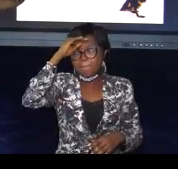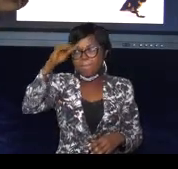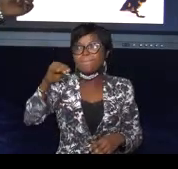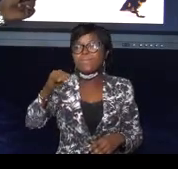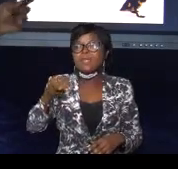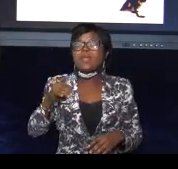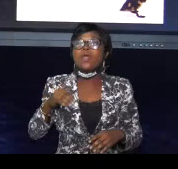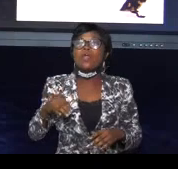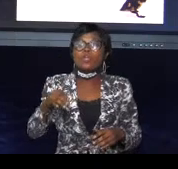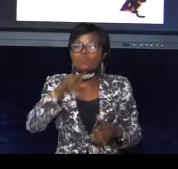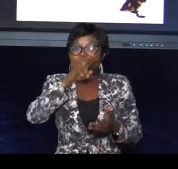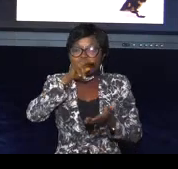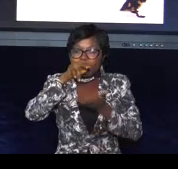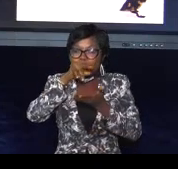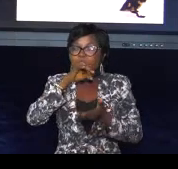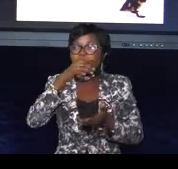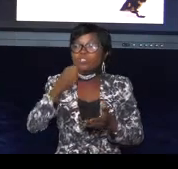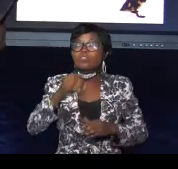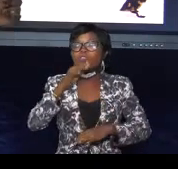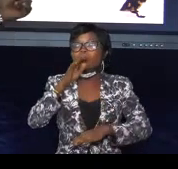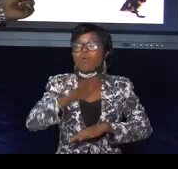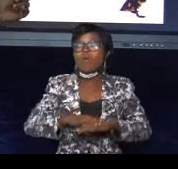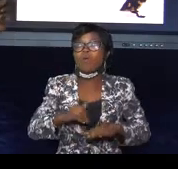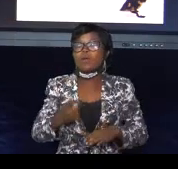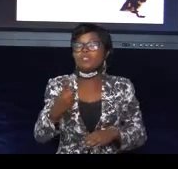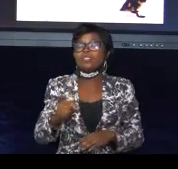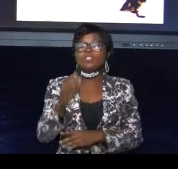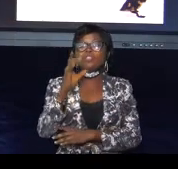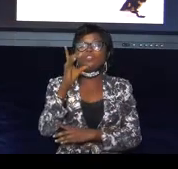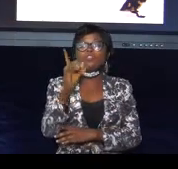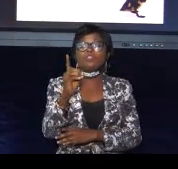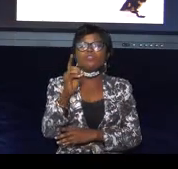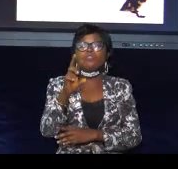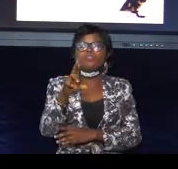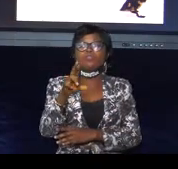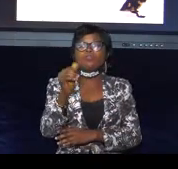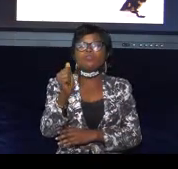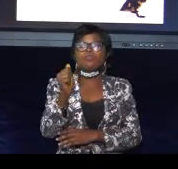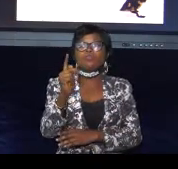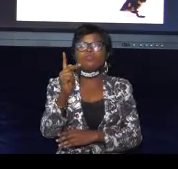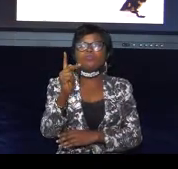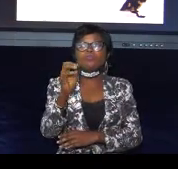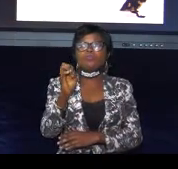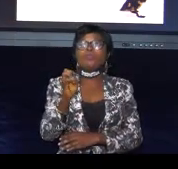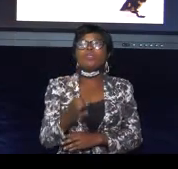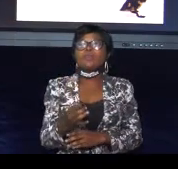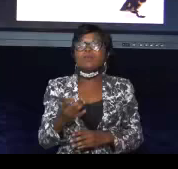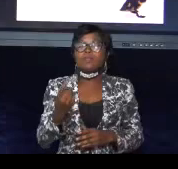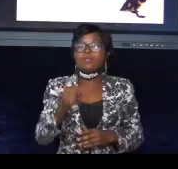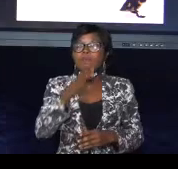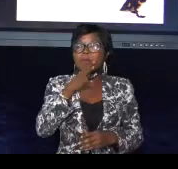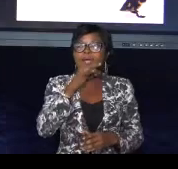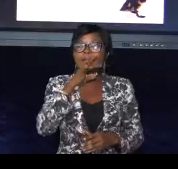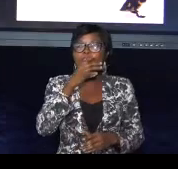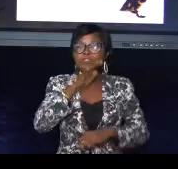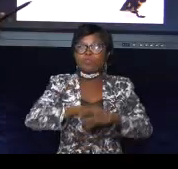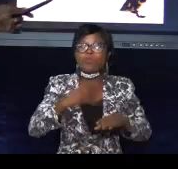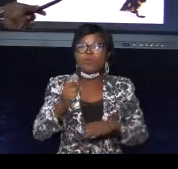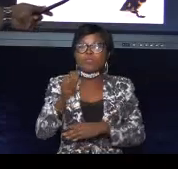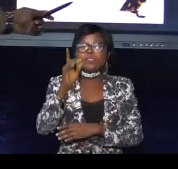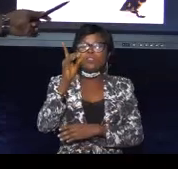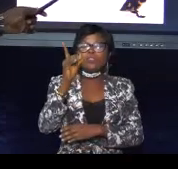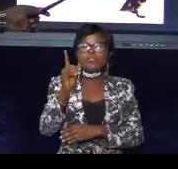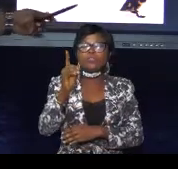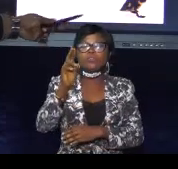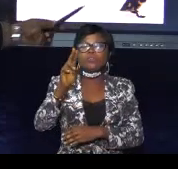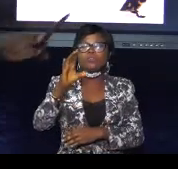It's called a drake. It's called what? Drake. While the mother, the female, is called the duck. And